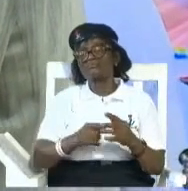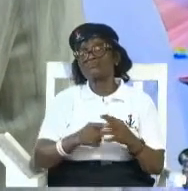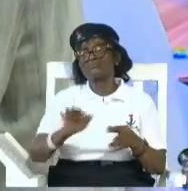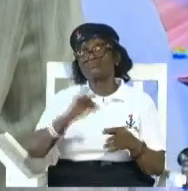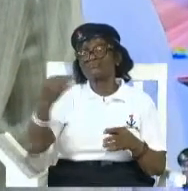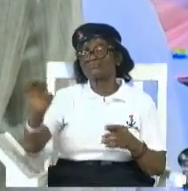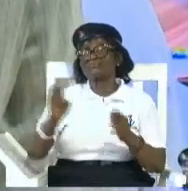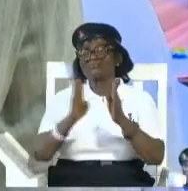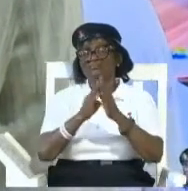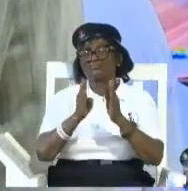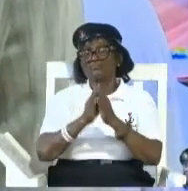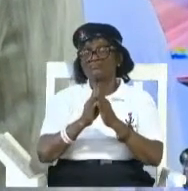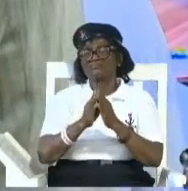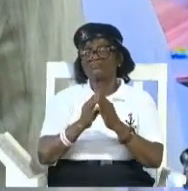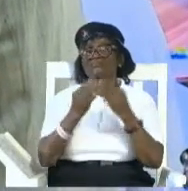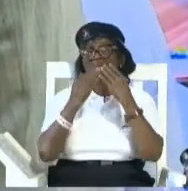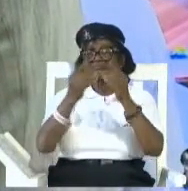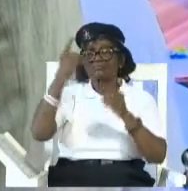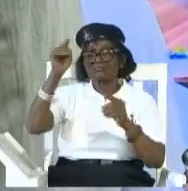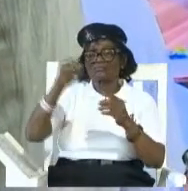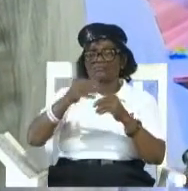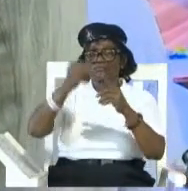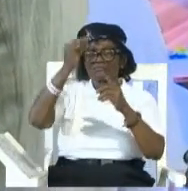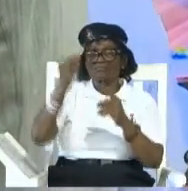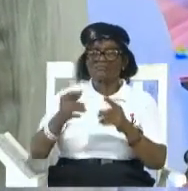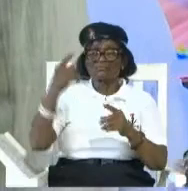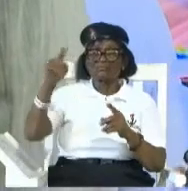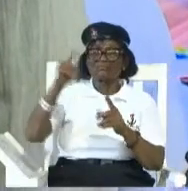Thank you especially for what you did yesterday.